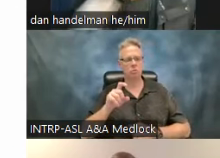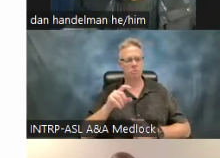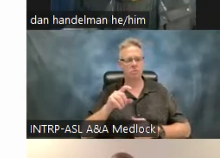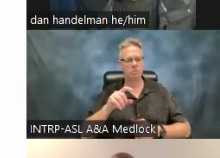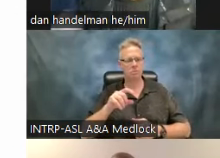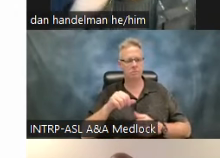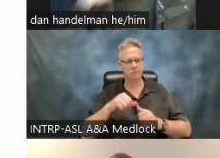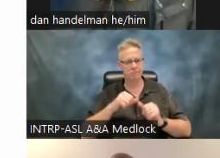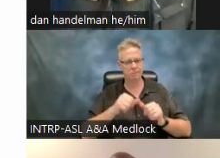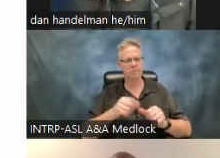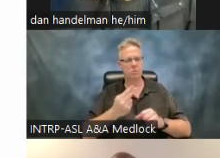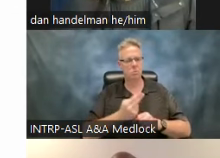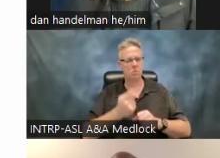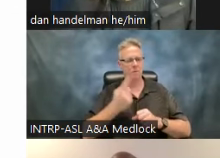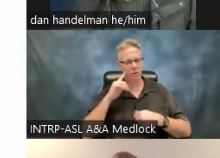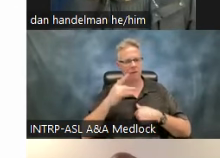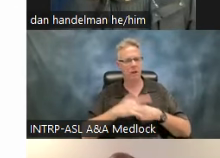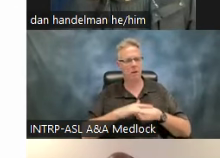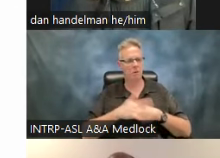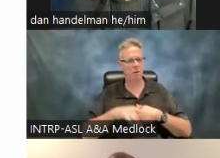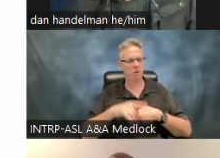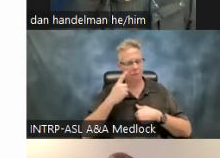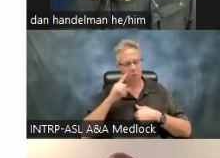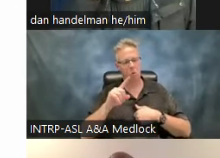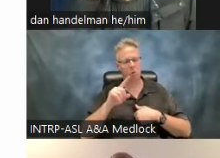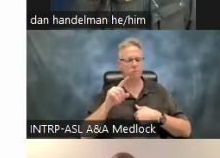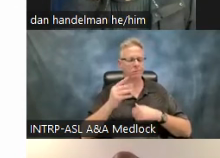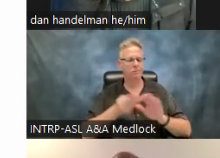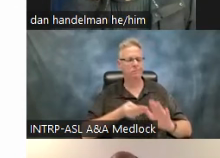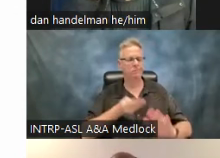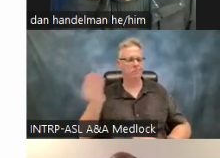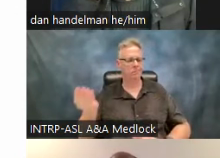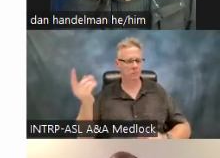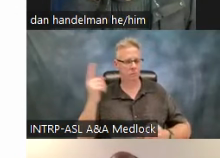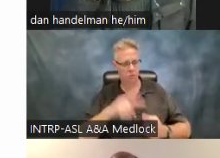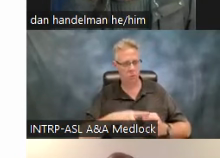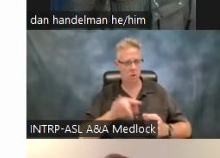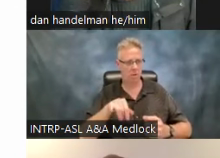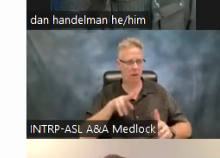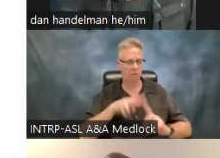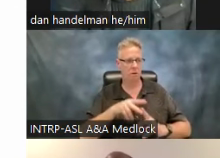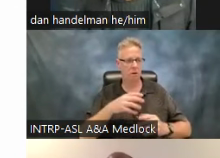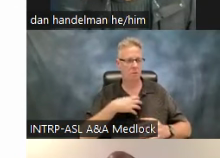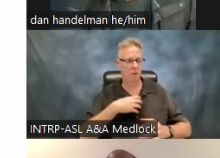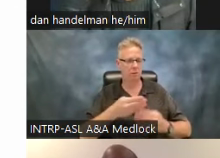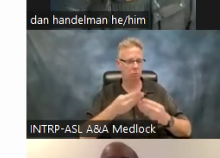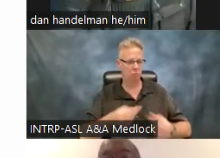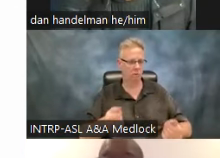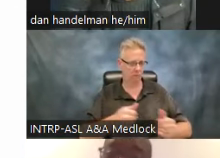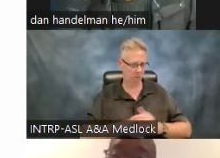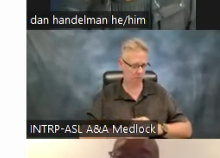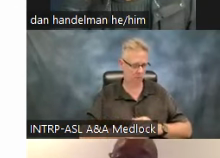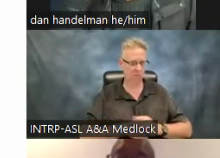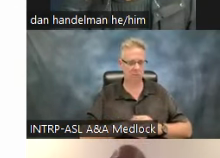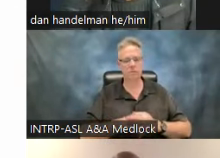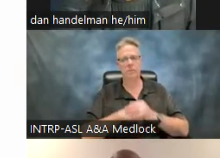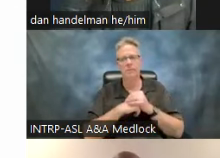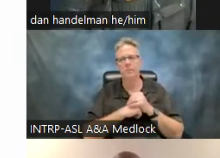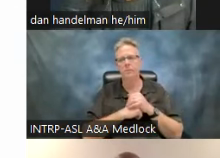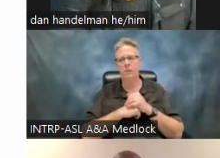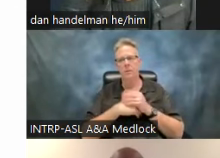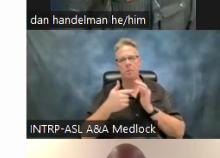to be available as a complaint or till the end of the complaint. So I guess, maybe we didn't discreetly write it